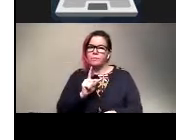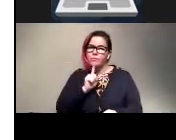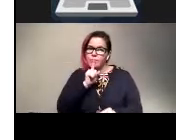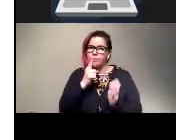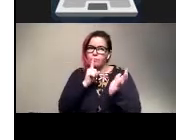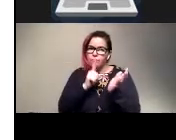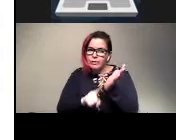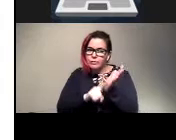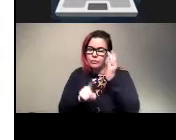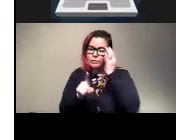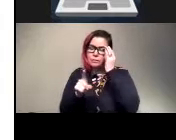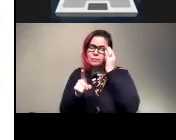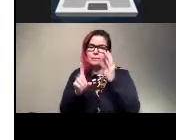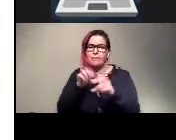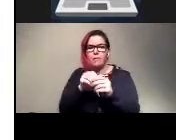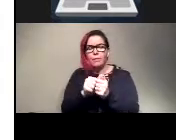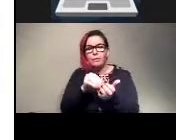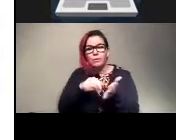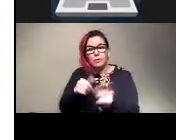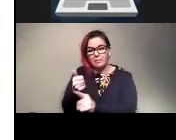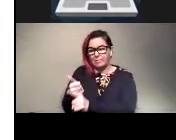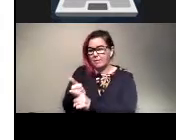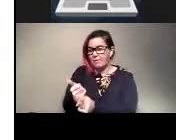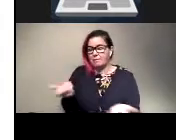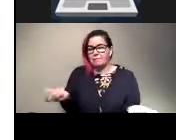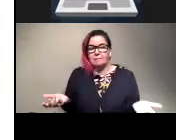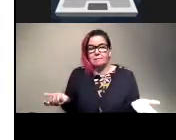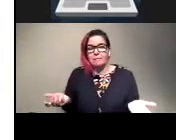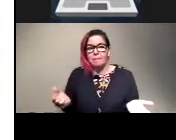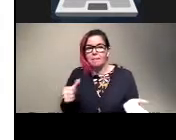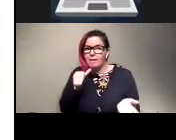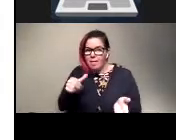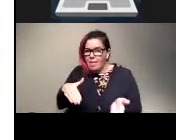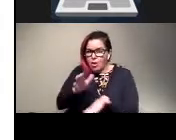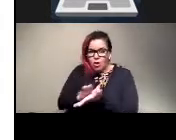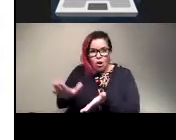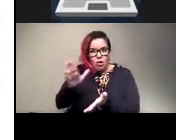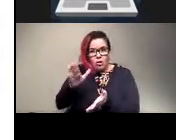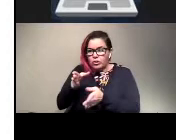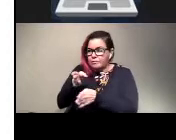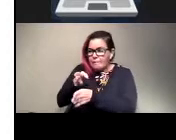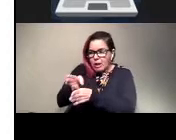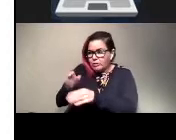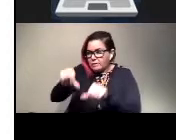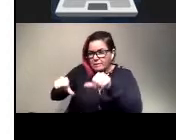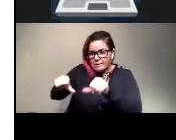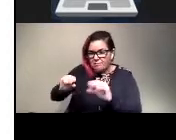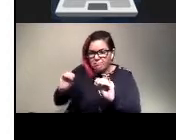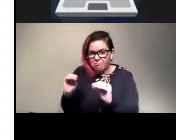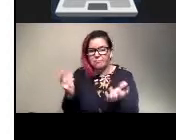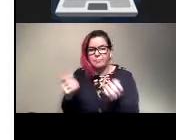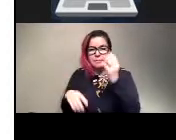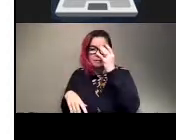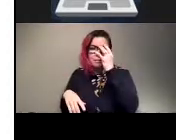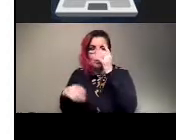by students who maybe weren't even in college going to be majors in science and or math,